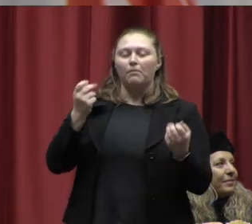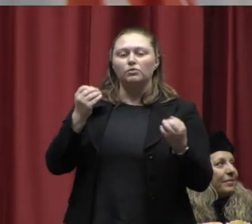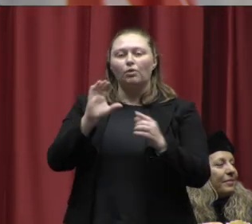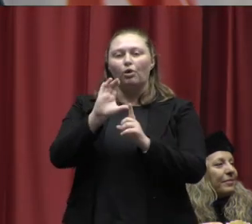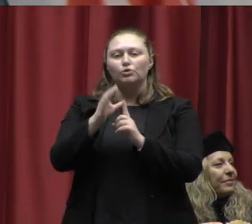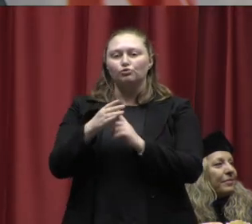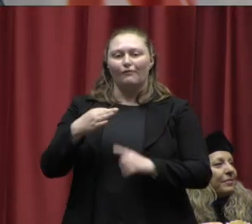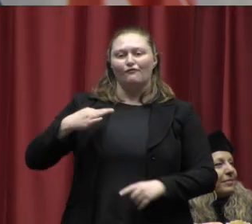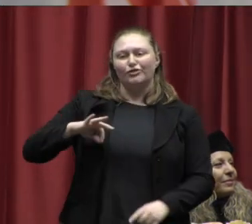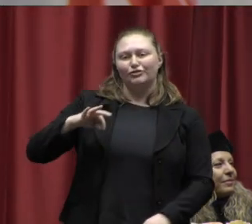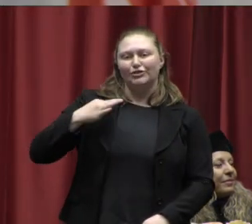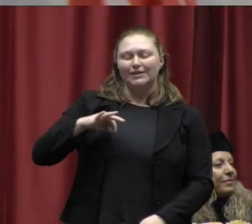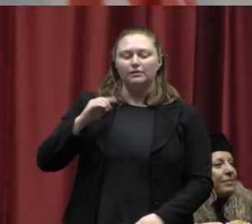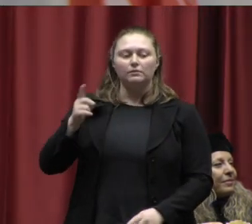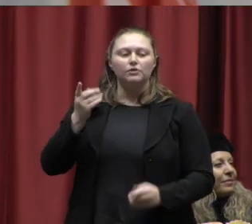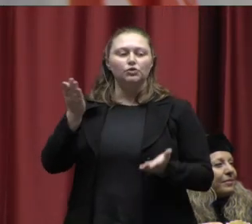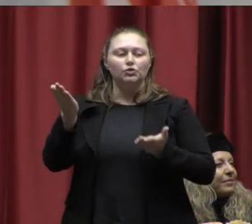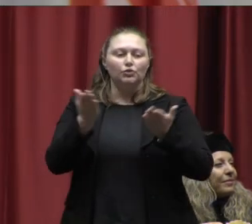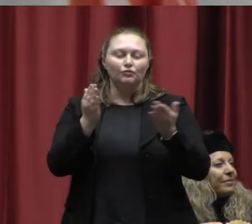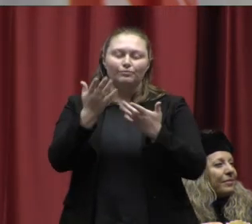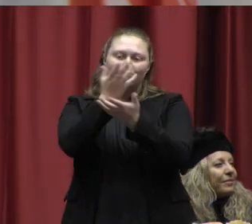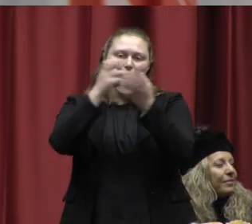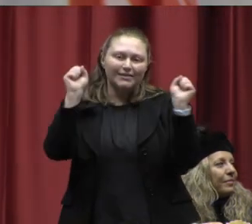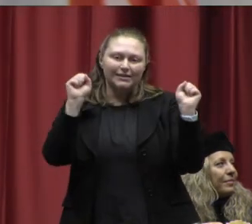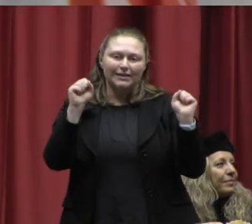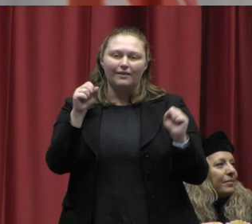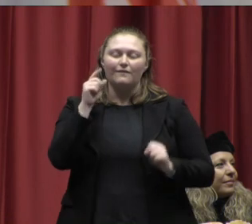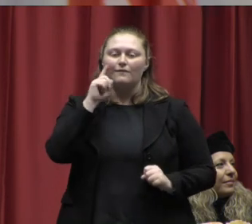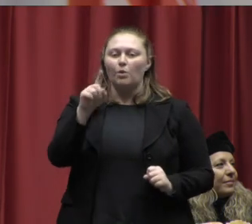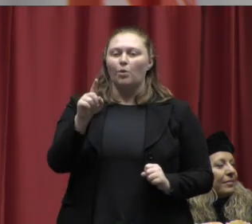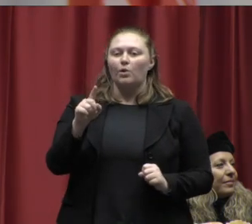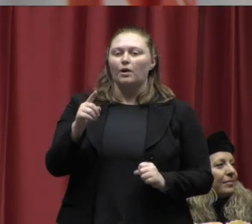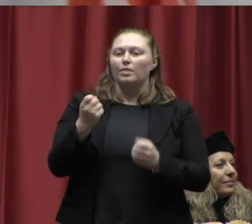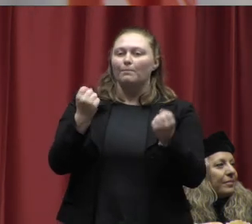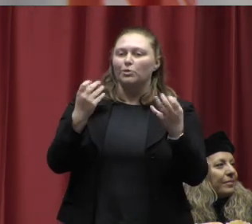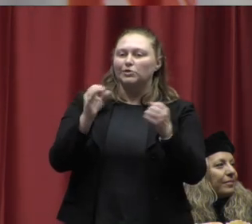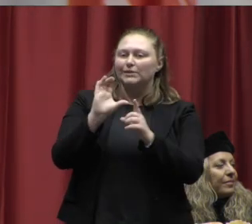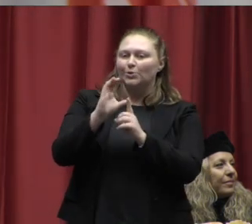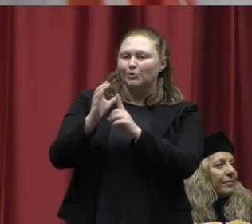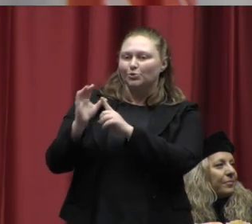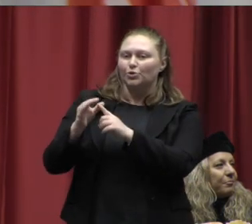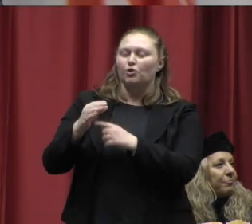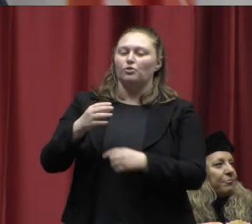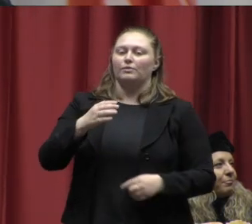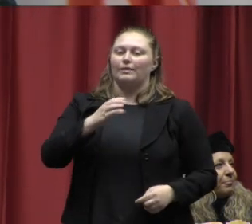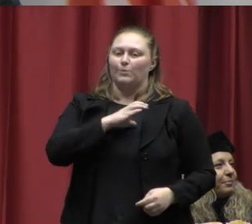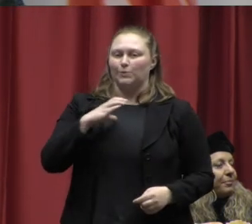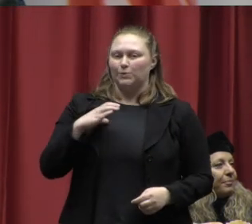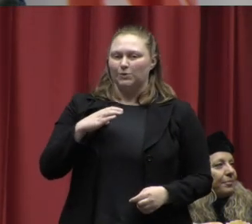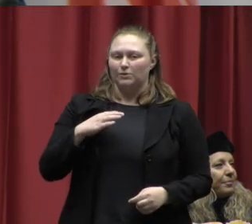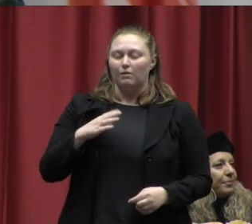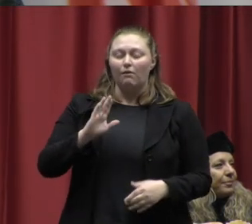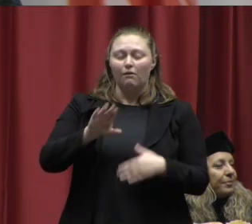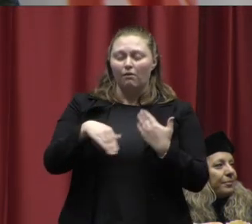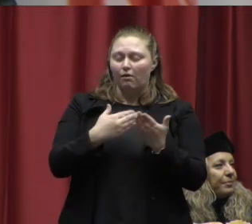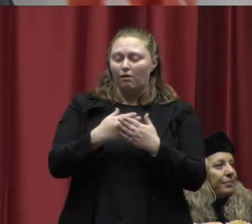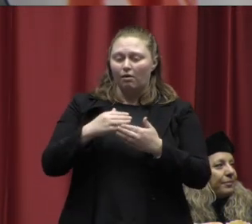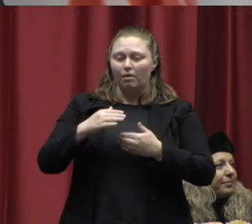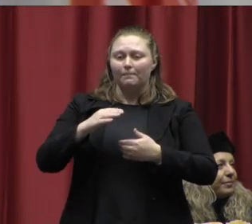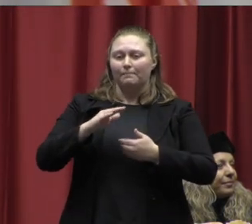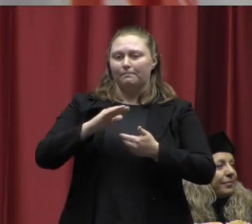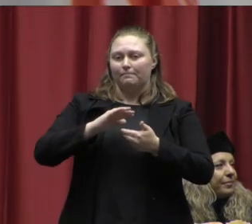fraternity, and he has served as president of the Multicultural Greek Council, Honors